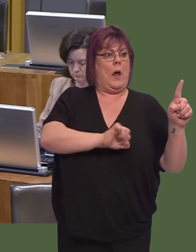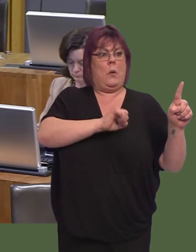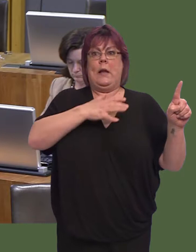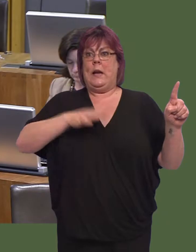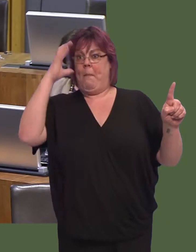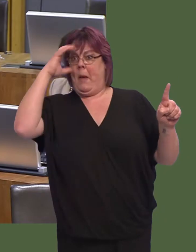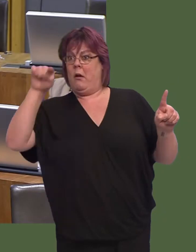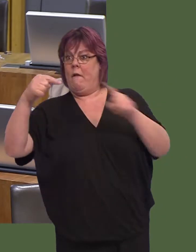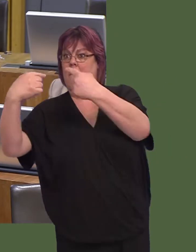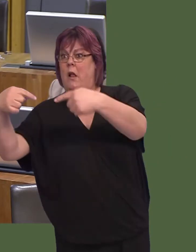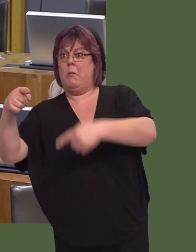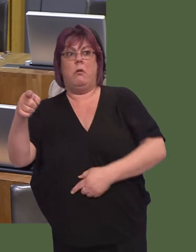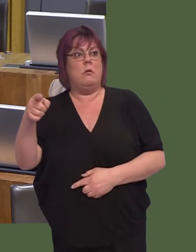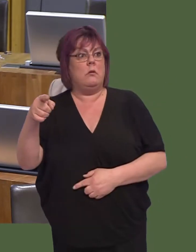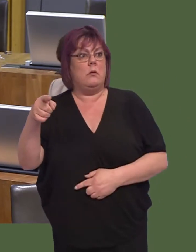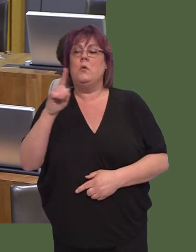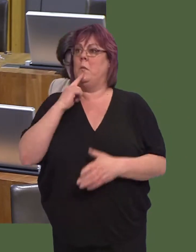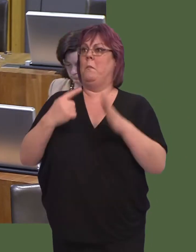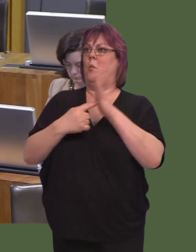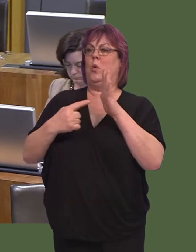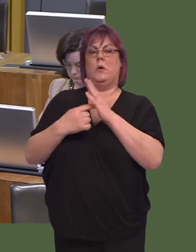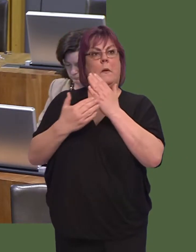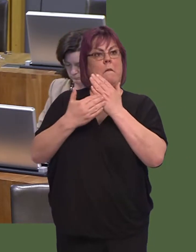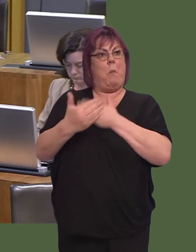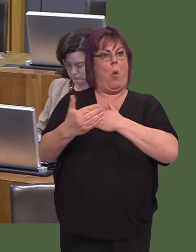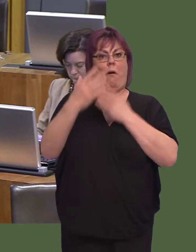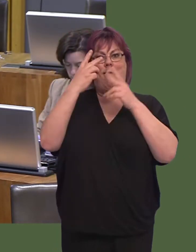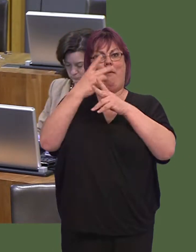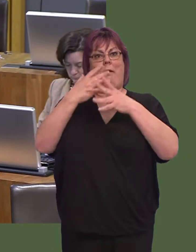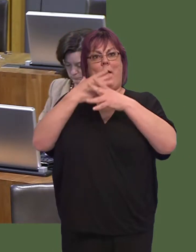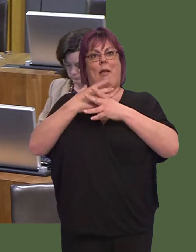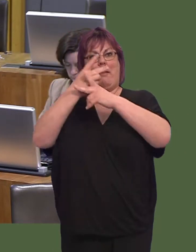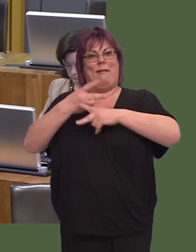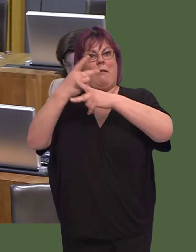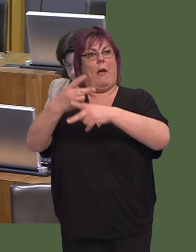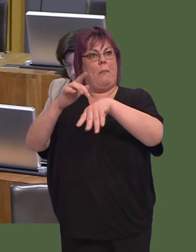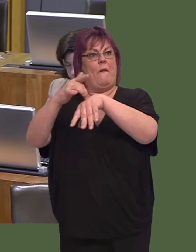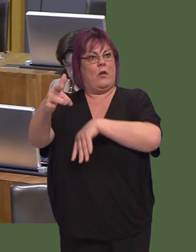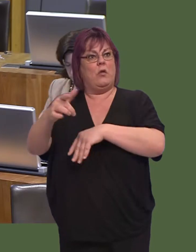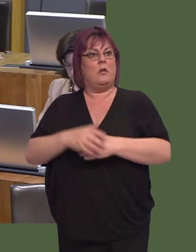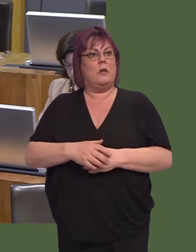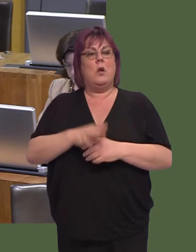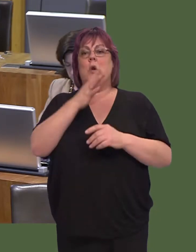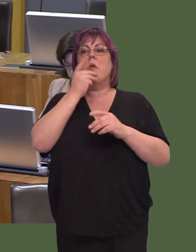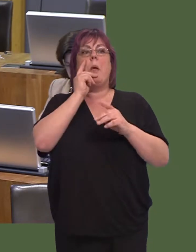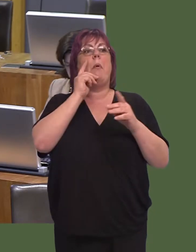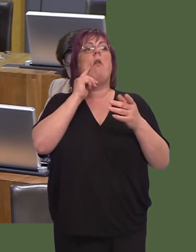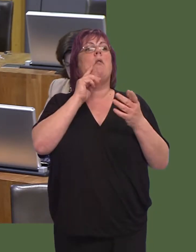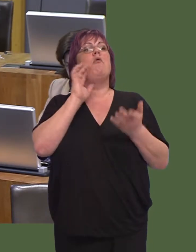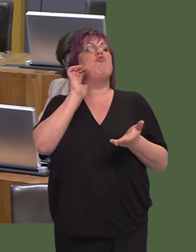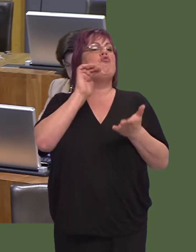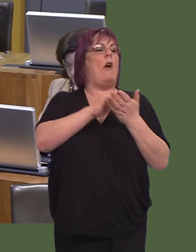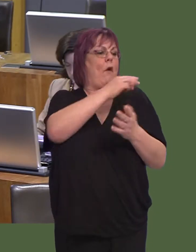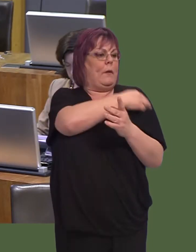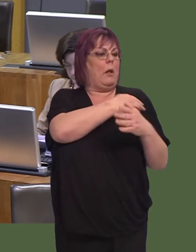A&E. So it is hugely important to recruit healthcare professionals. I've illustrated how we're planning to do that, but also of course to focus on moving people